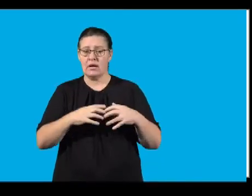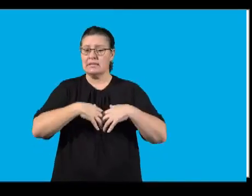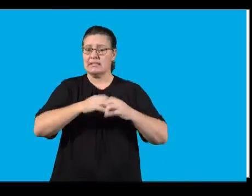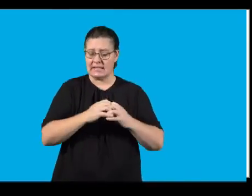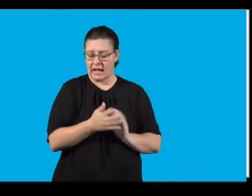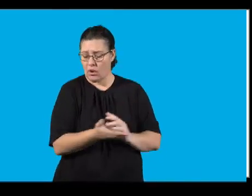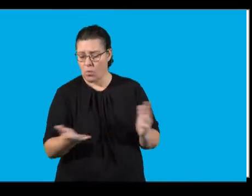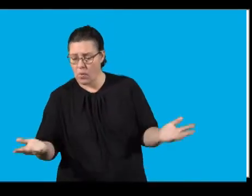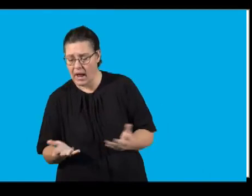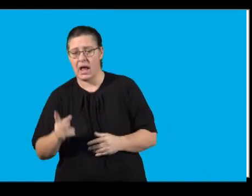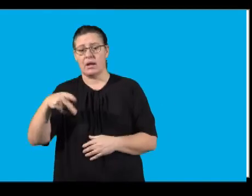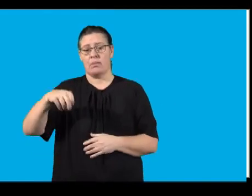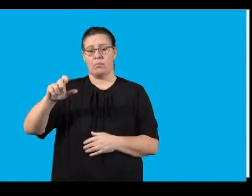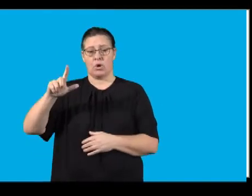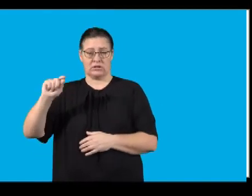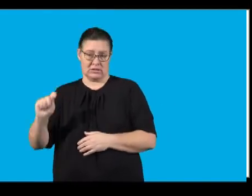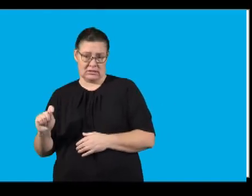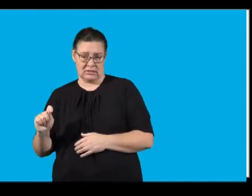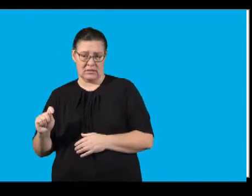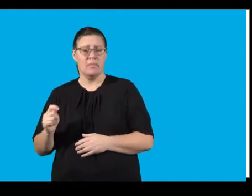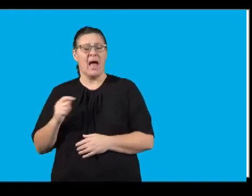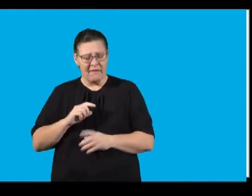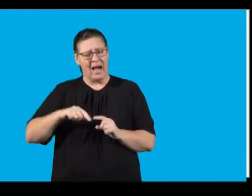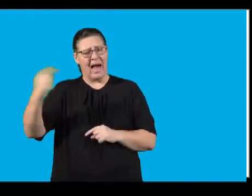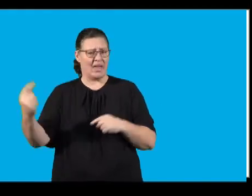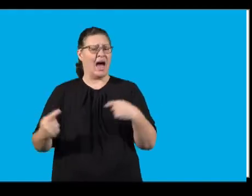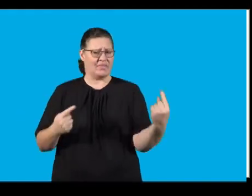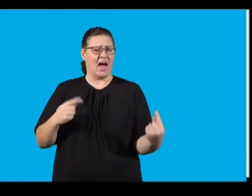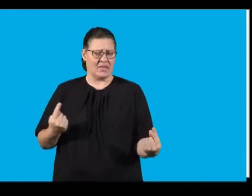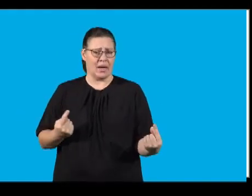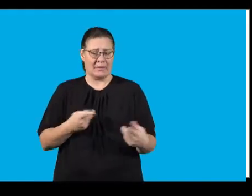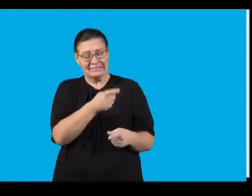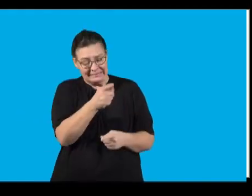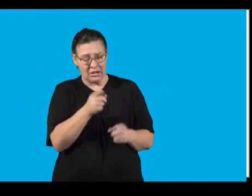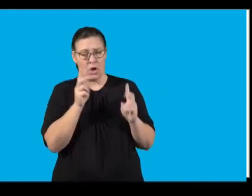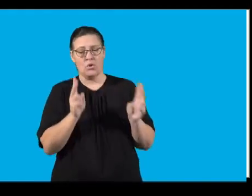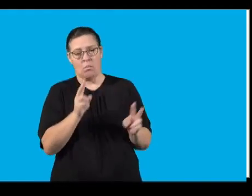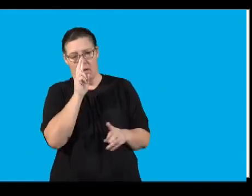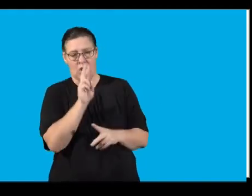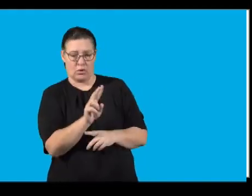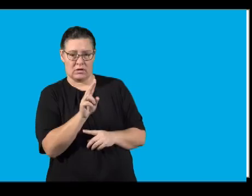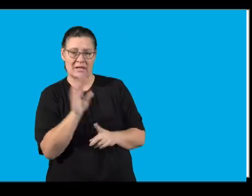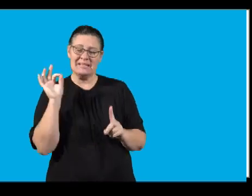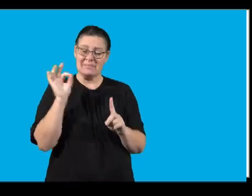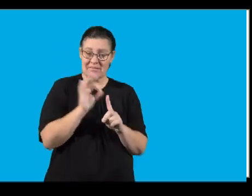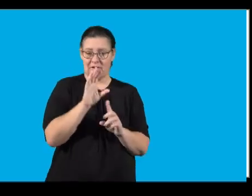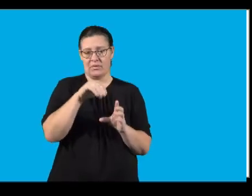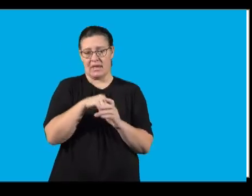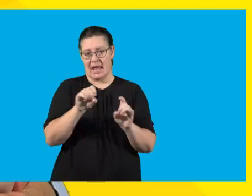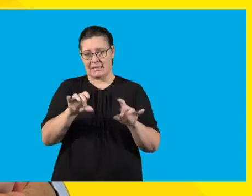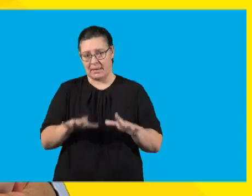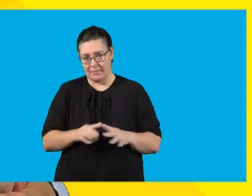at setting, as well as plot. Now, I know there are other aspects, but these are normally the aspects that they look